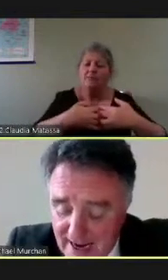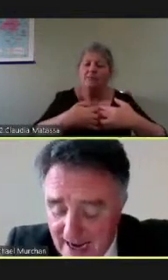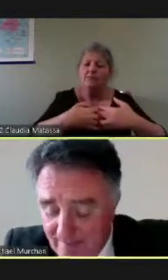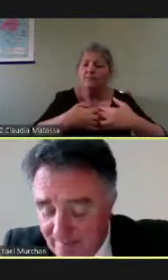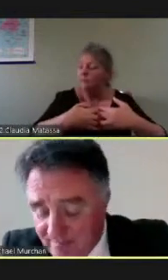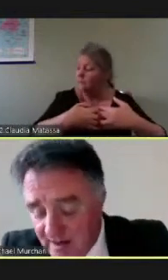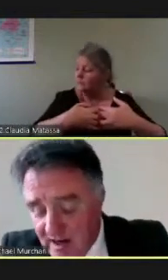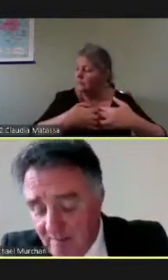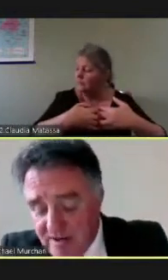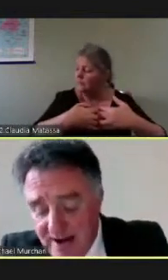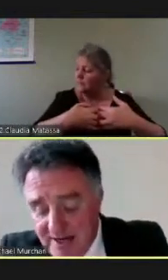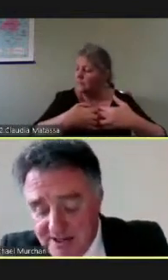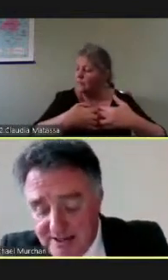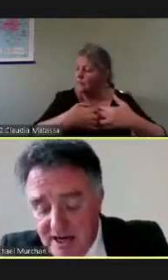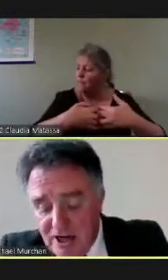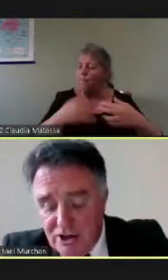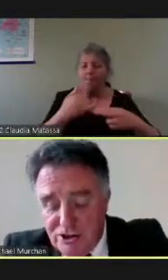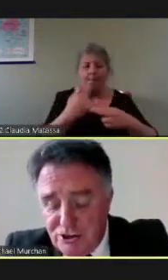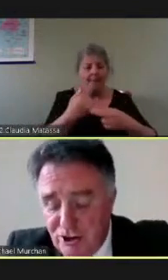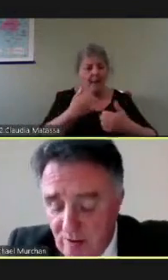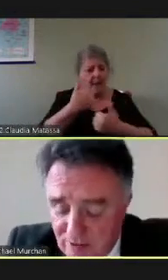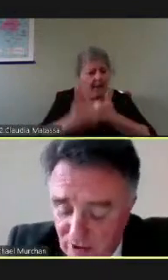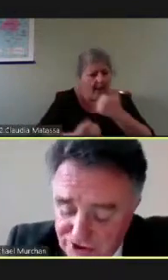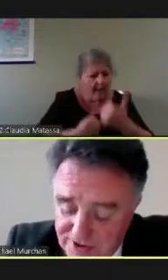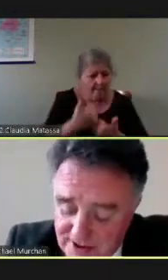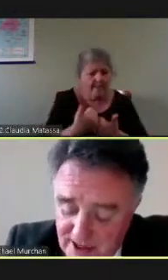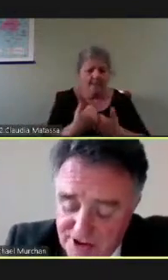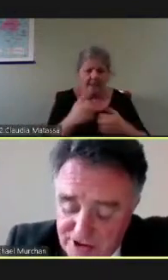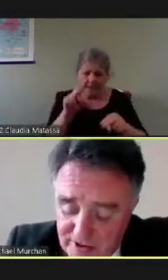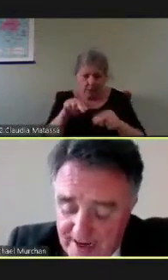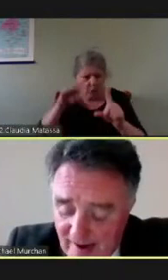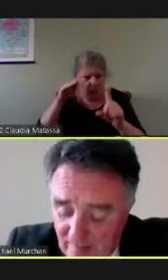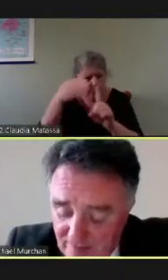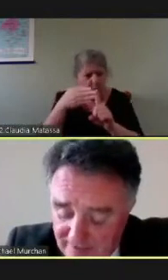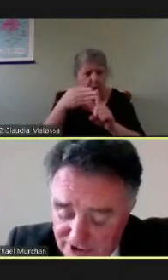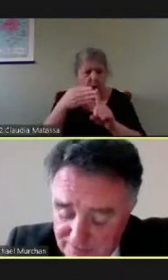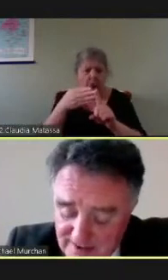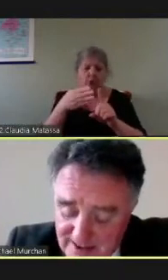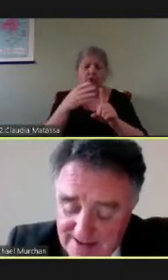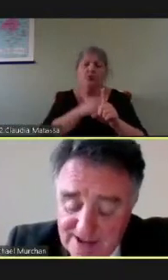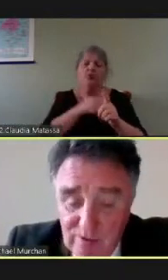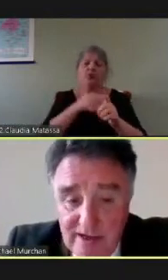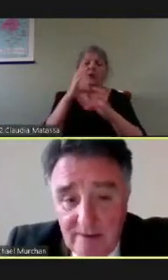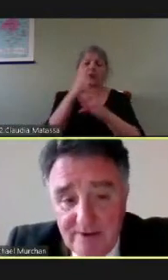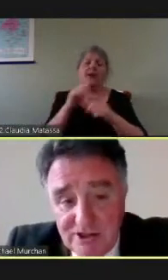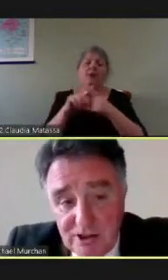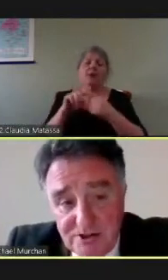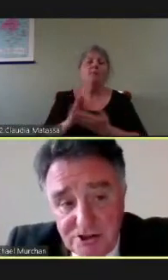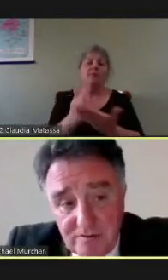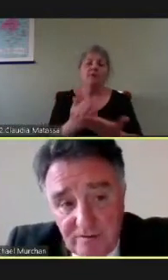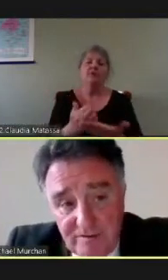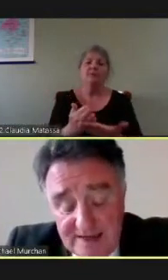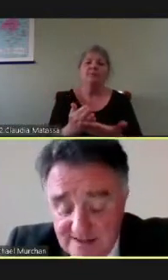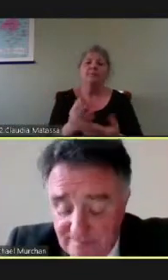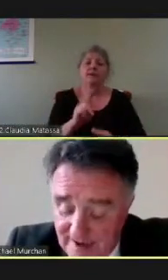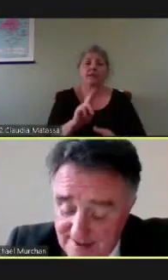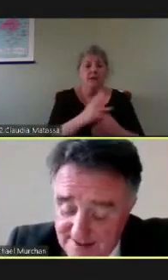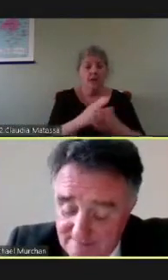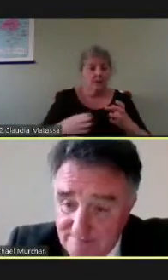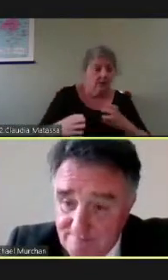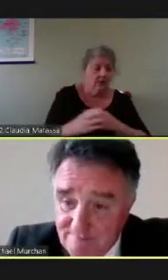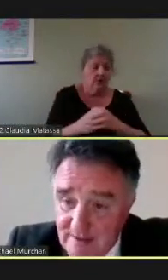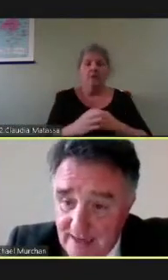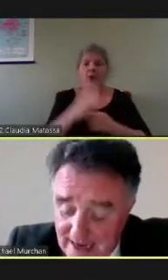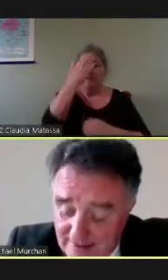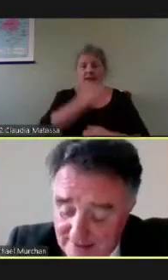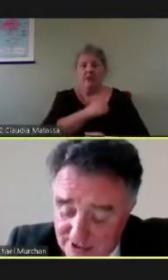in complementing new approaches to care provision. This will not be a substitute for